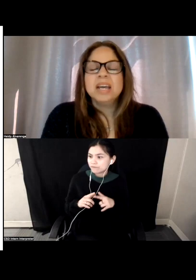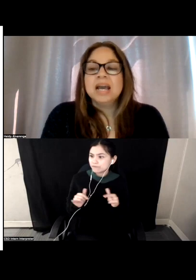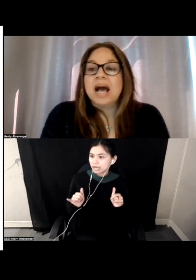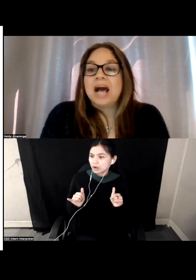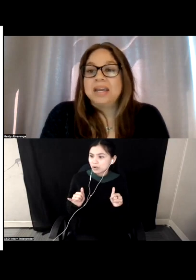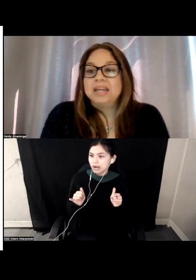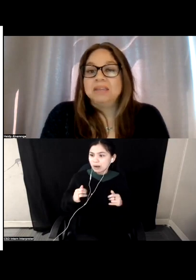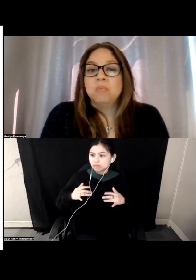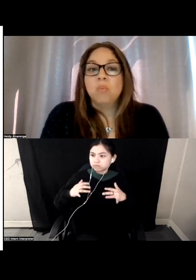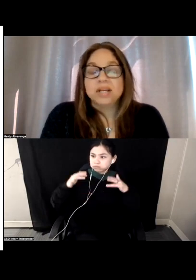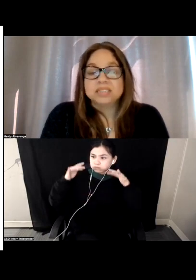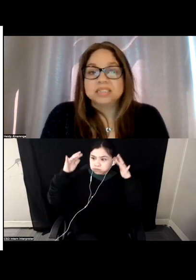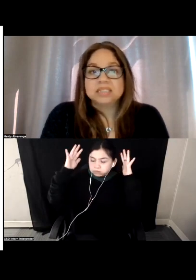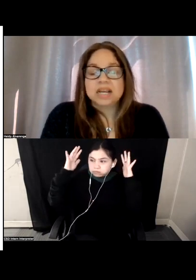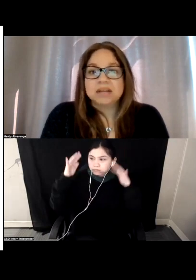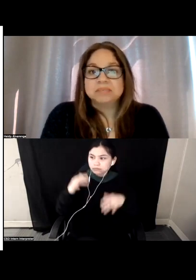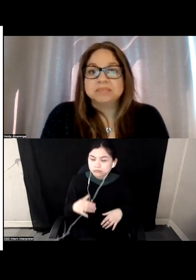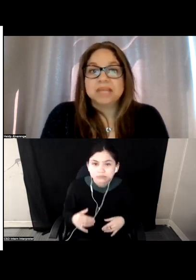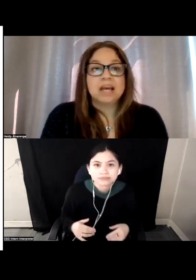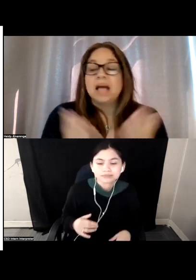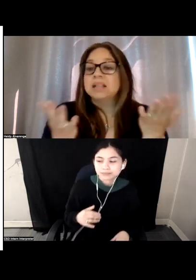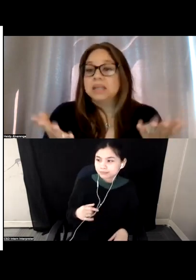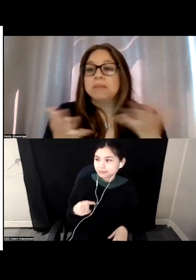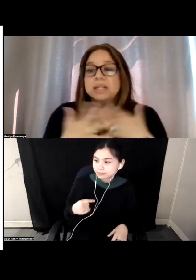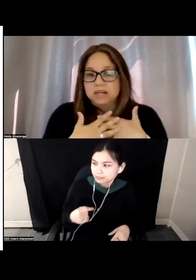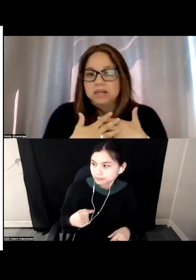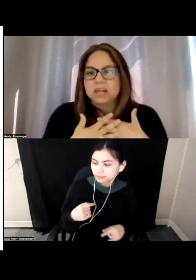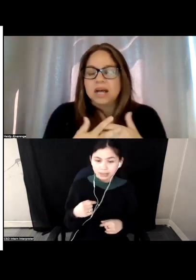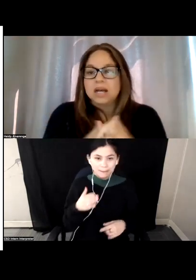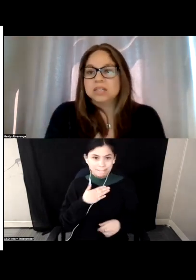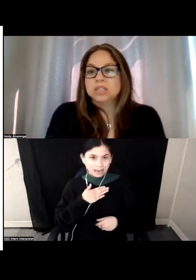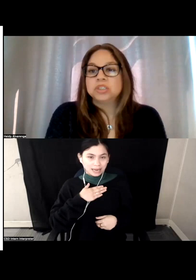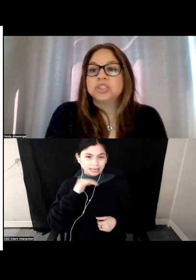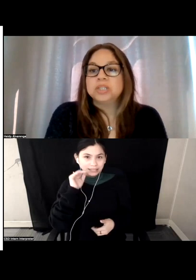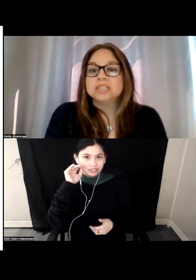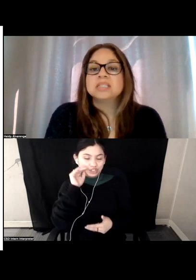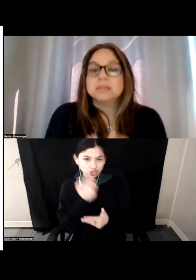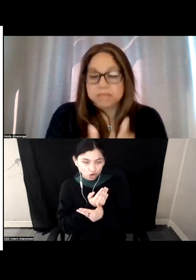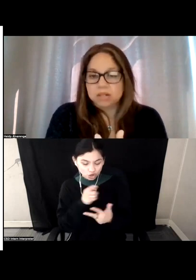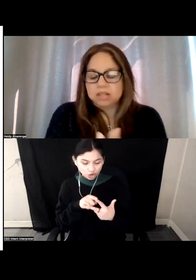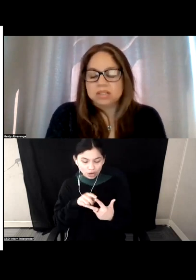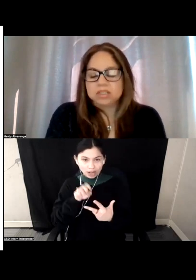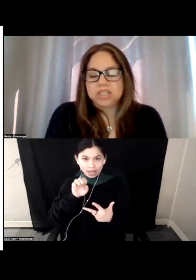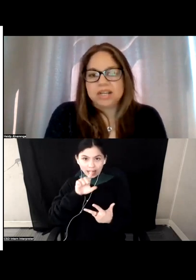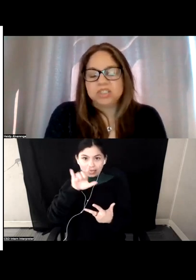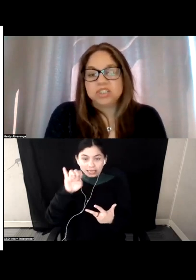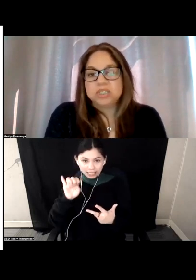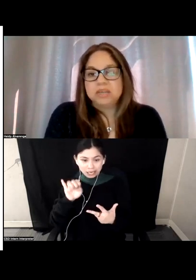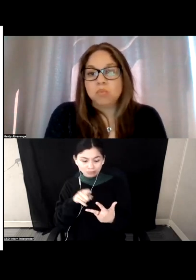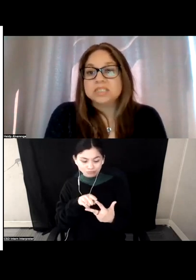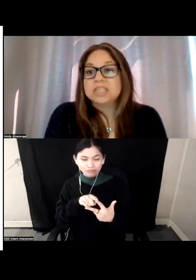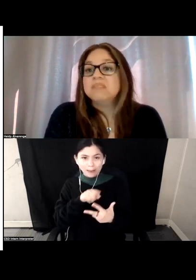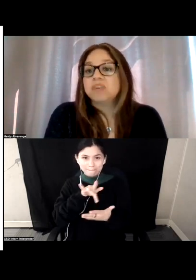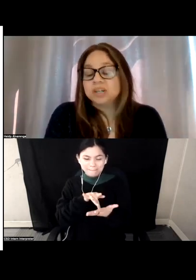Um, I was at Ellie, my daughter. She is the middle child.